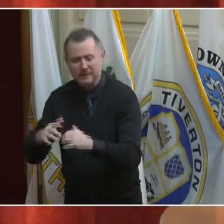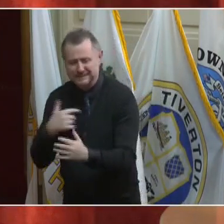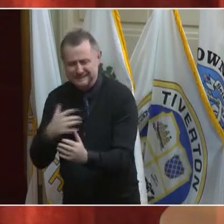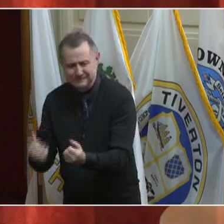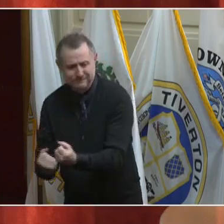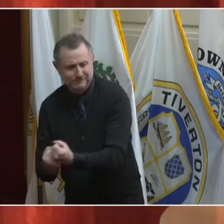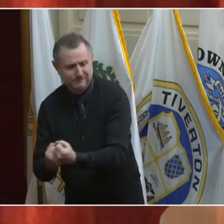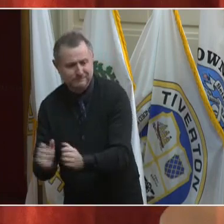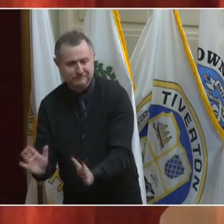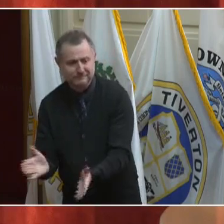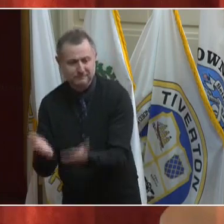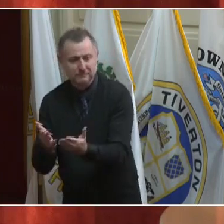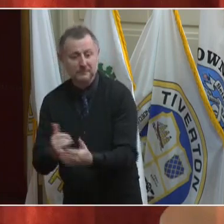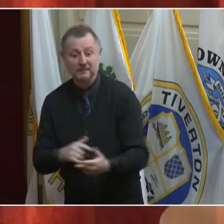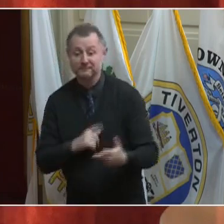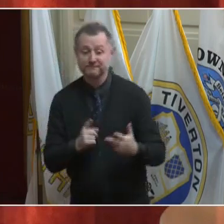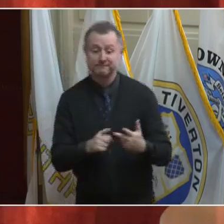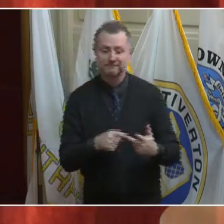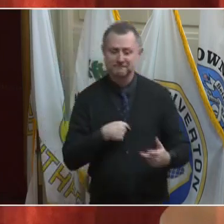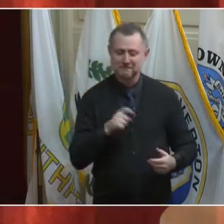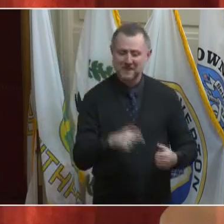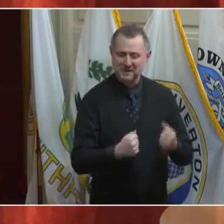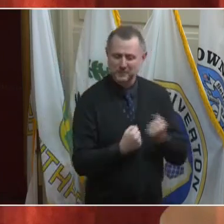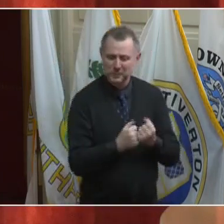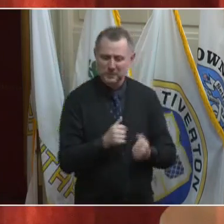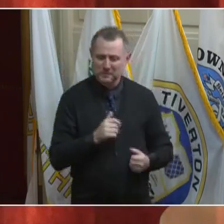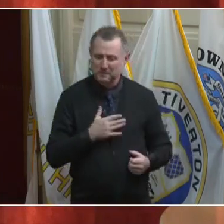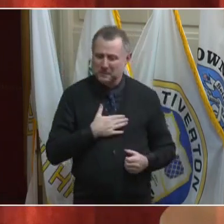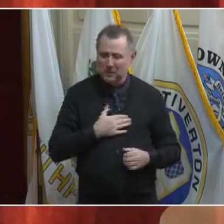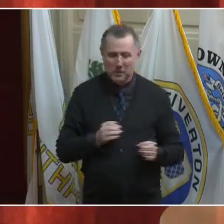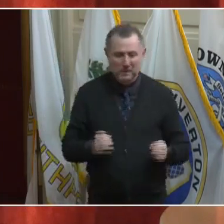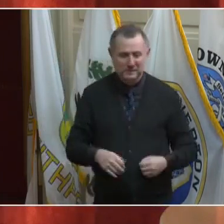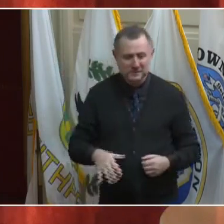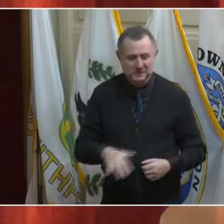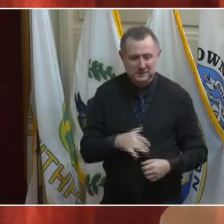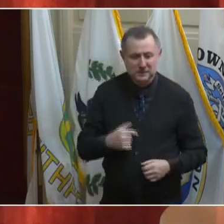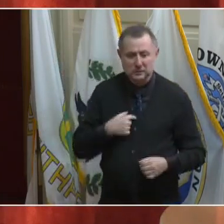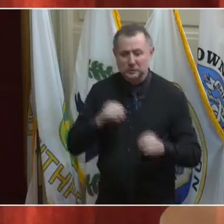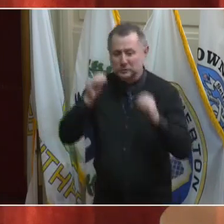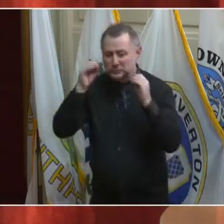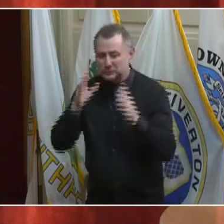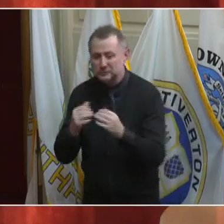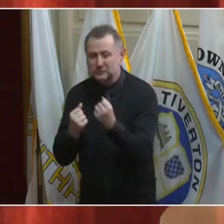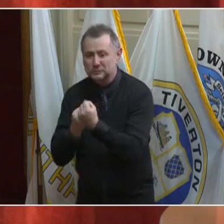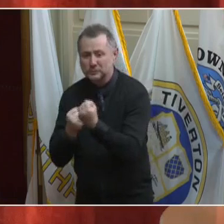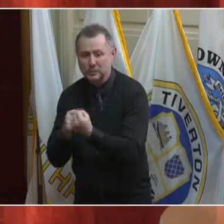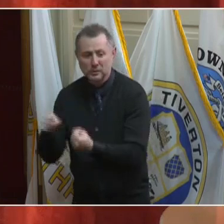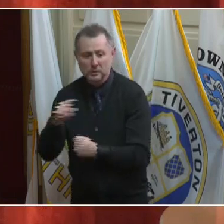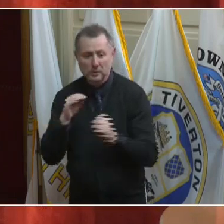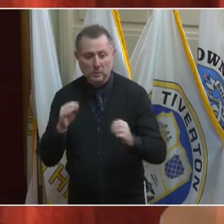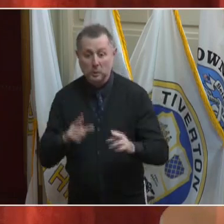It must be supported by my office. It must be supported by our teachers and union leadership.